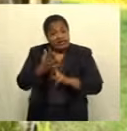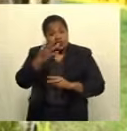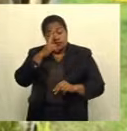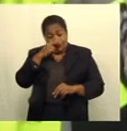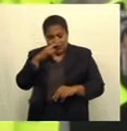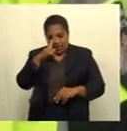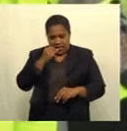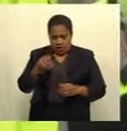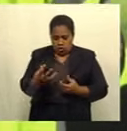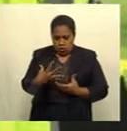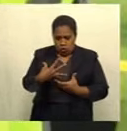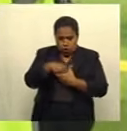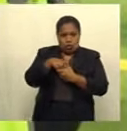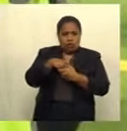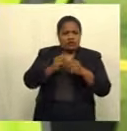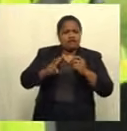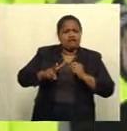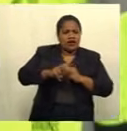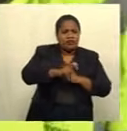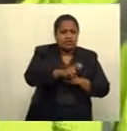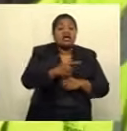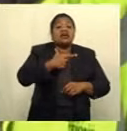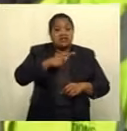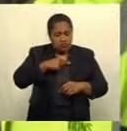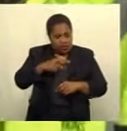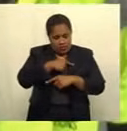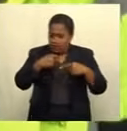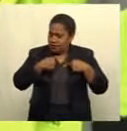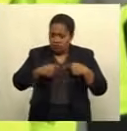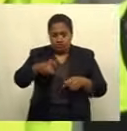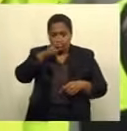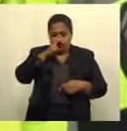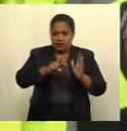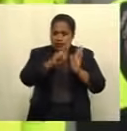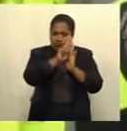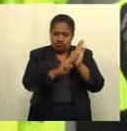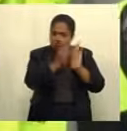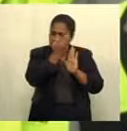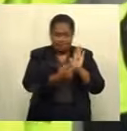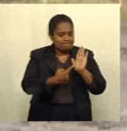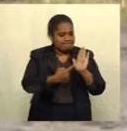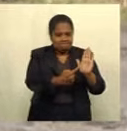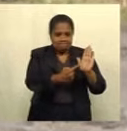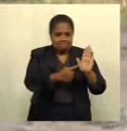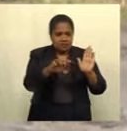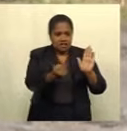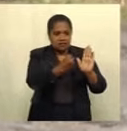virus. That's why we impose stringent lockdown measures to protect our community.